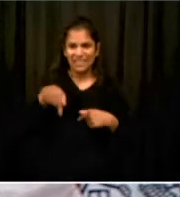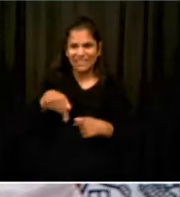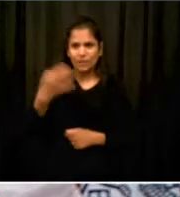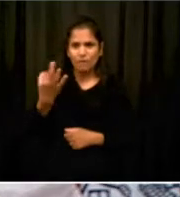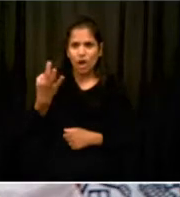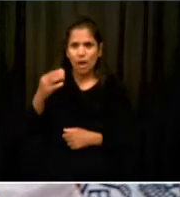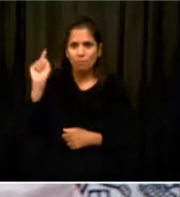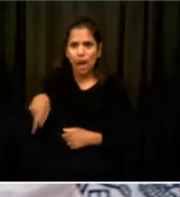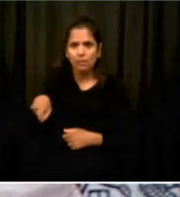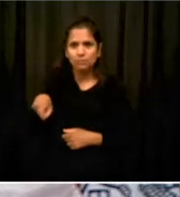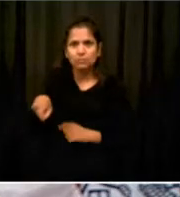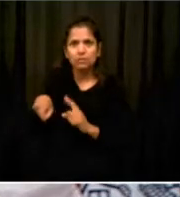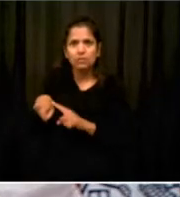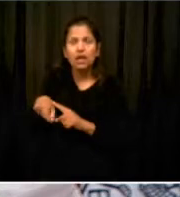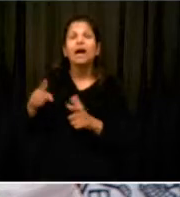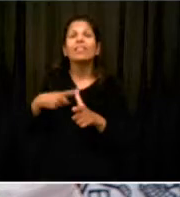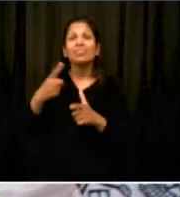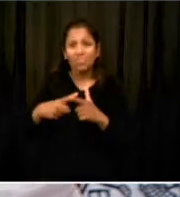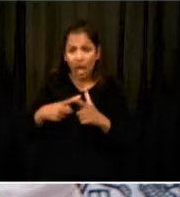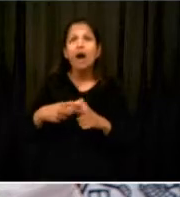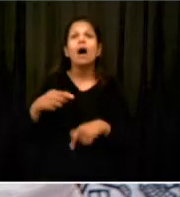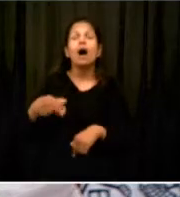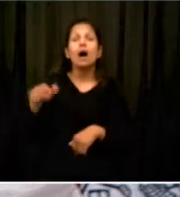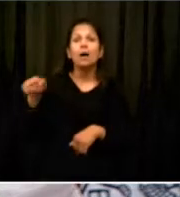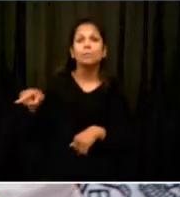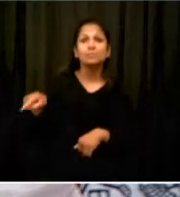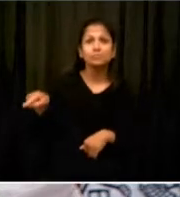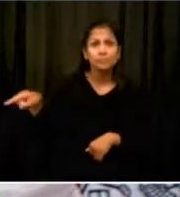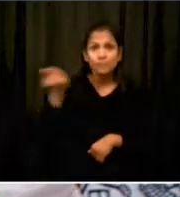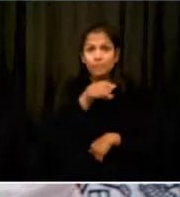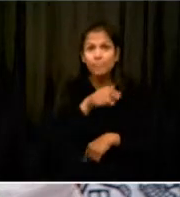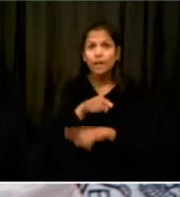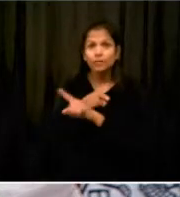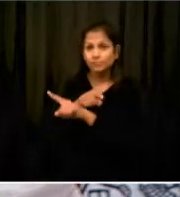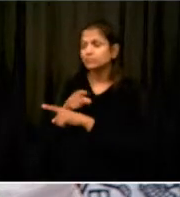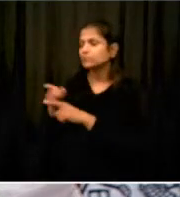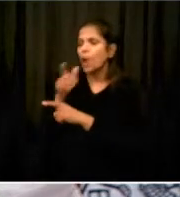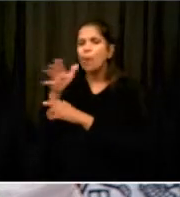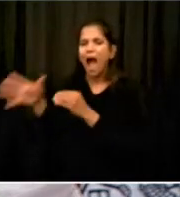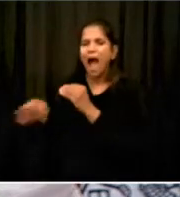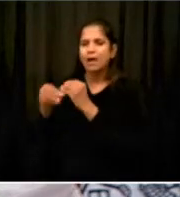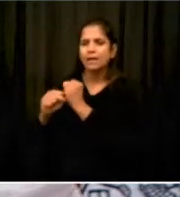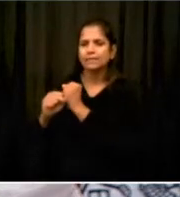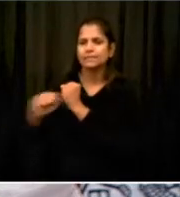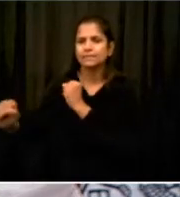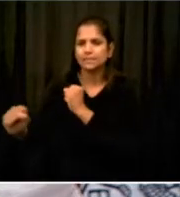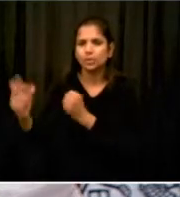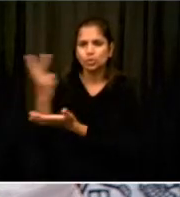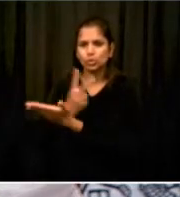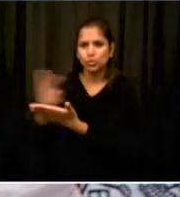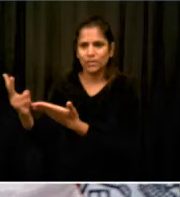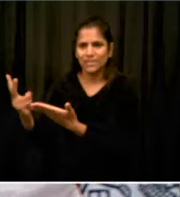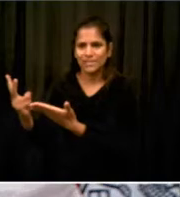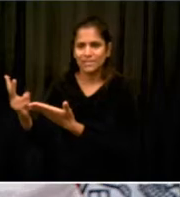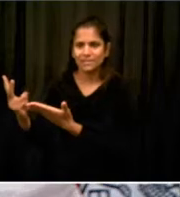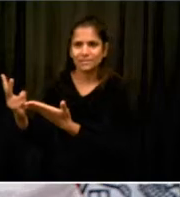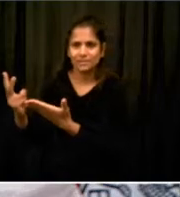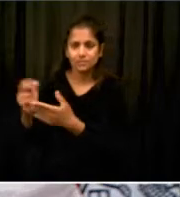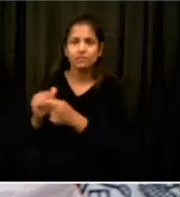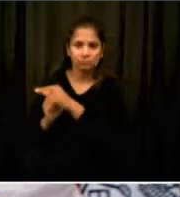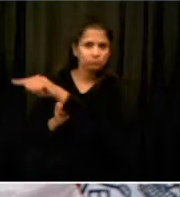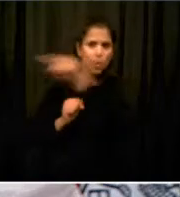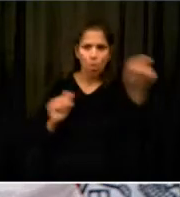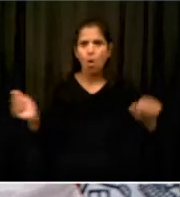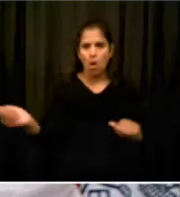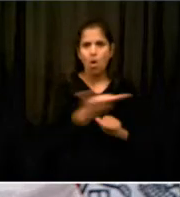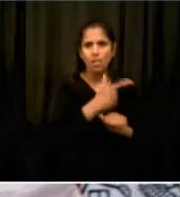arrangements. A ton of work is going into getting this right, and a huge amount of listening to educators,